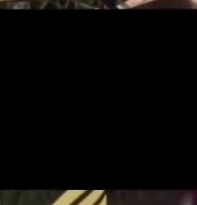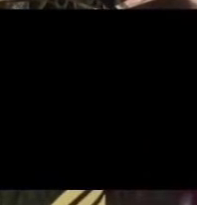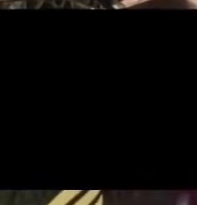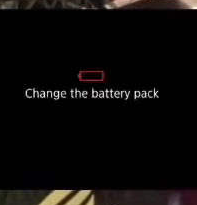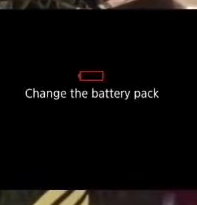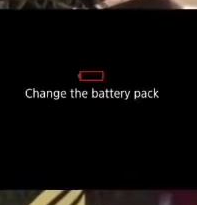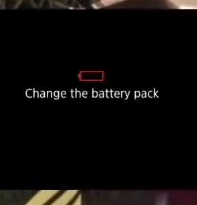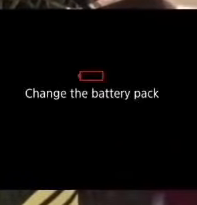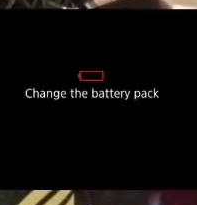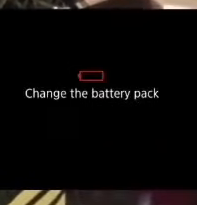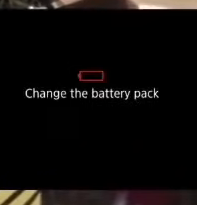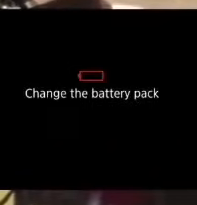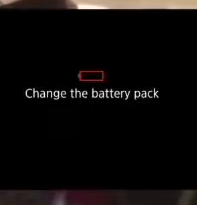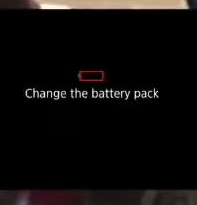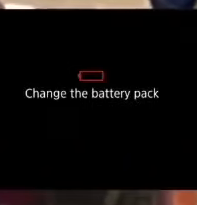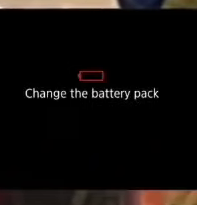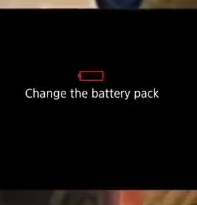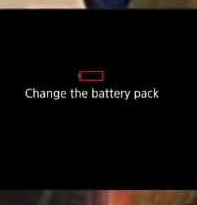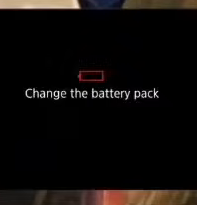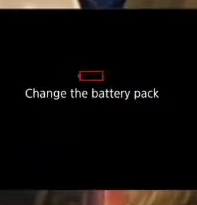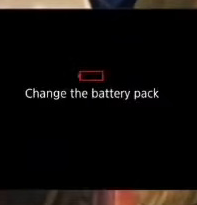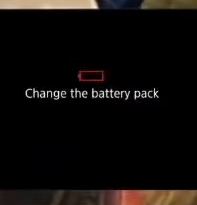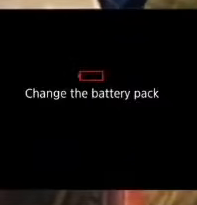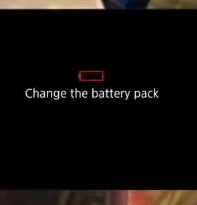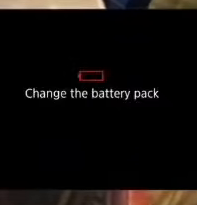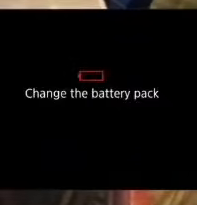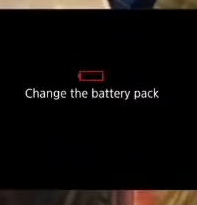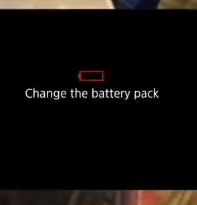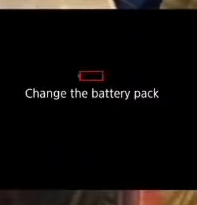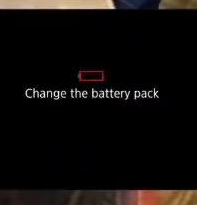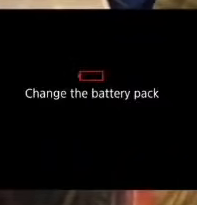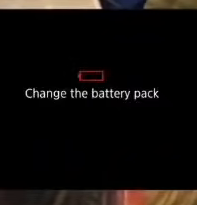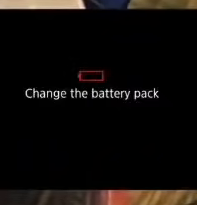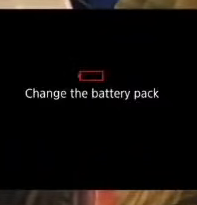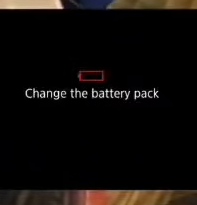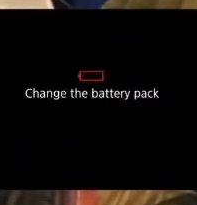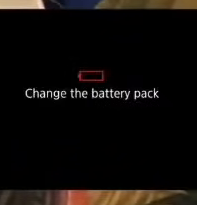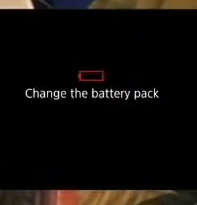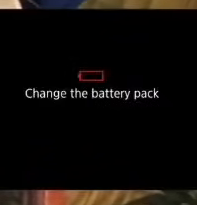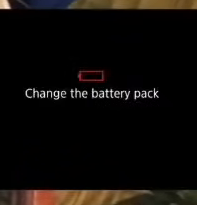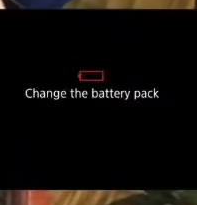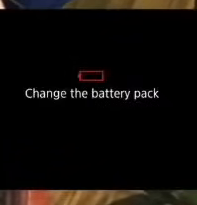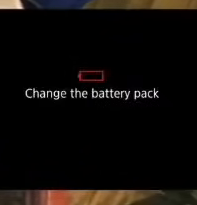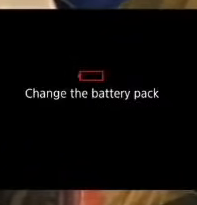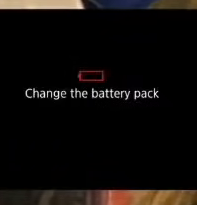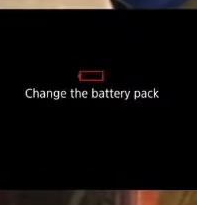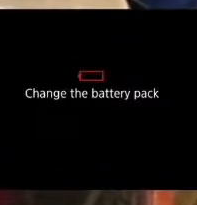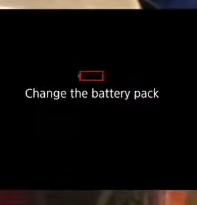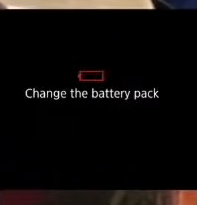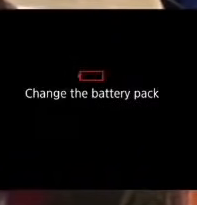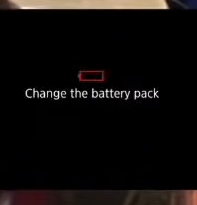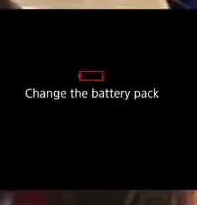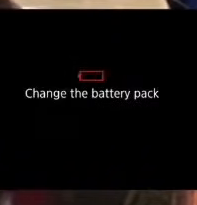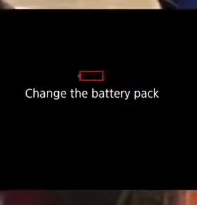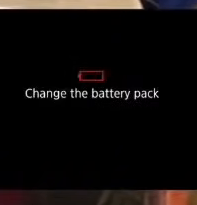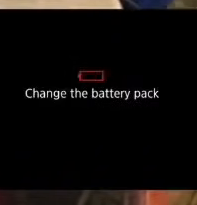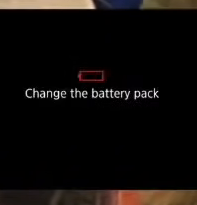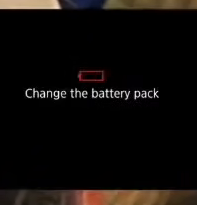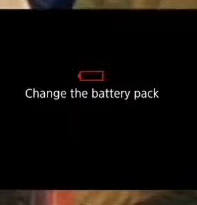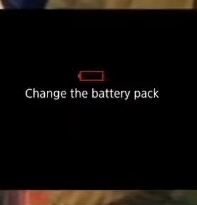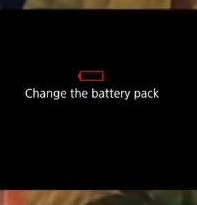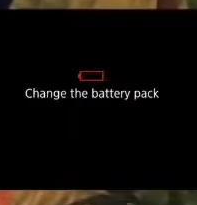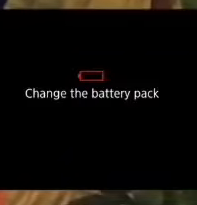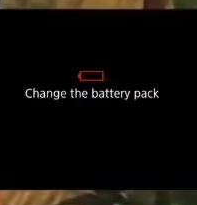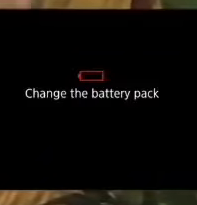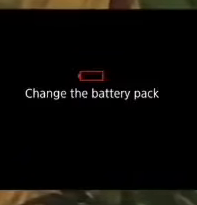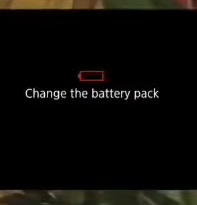until. You may be confused about your own gender, but it's only until. Are you listening